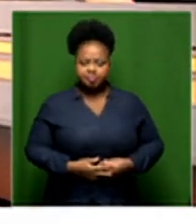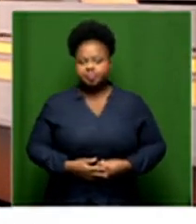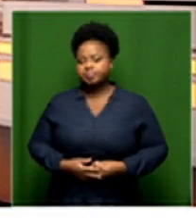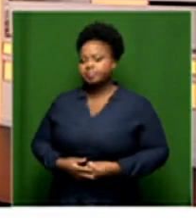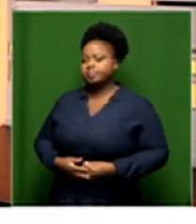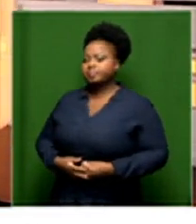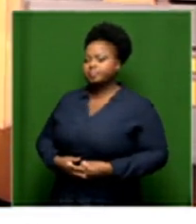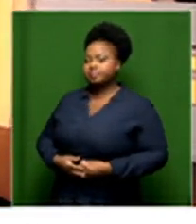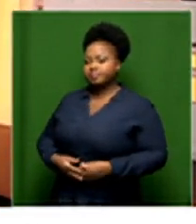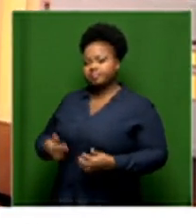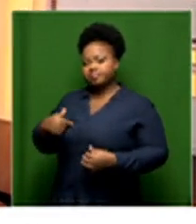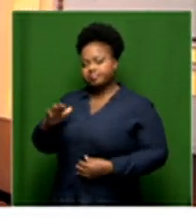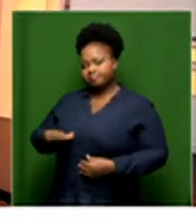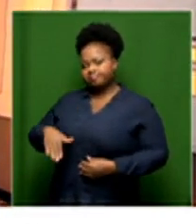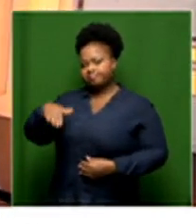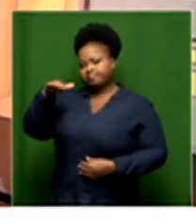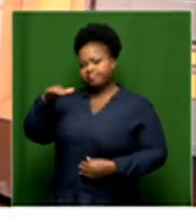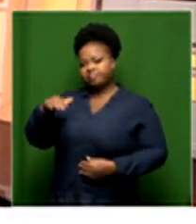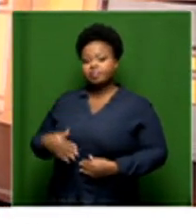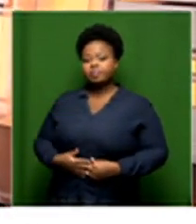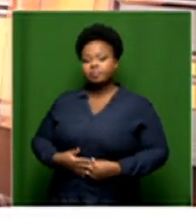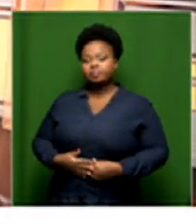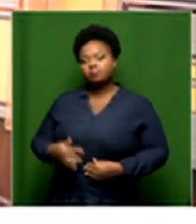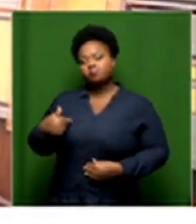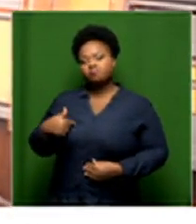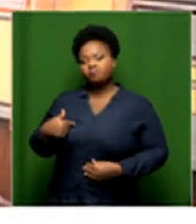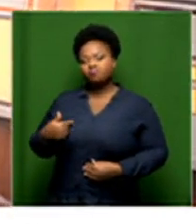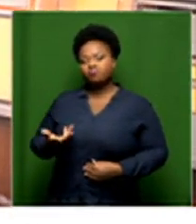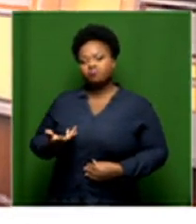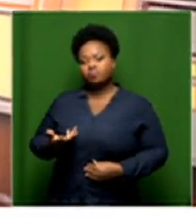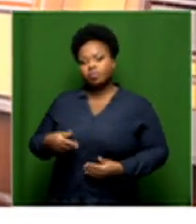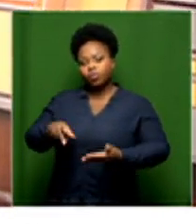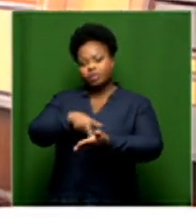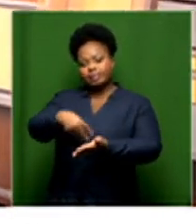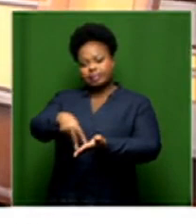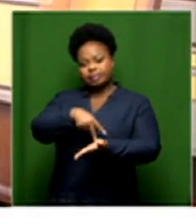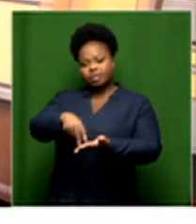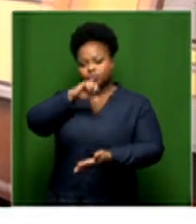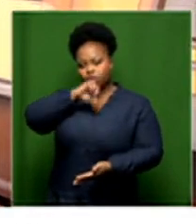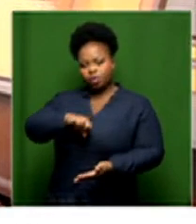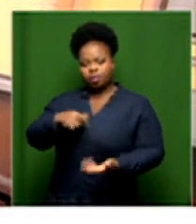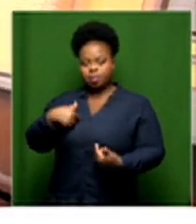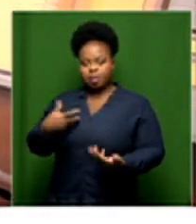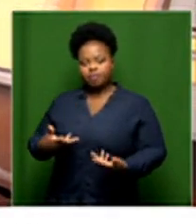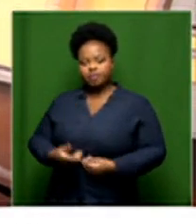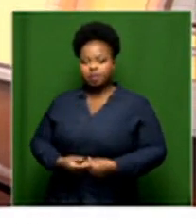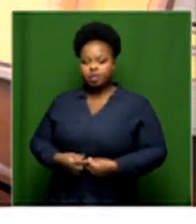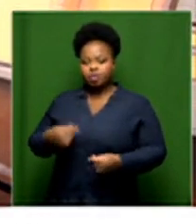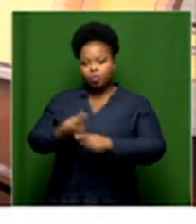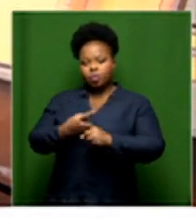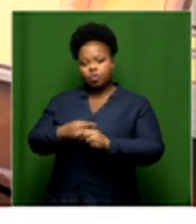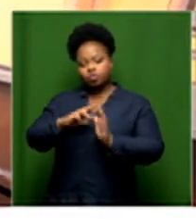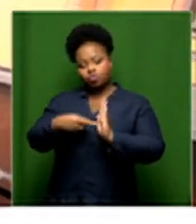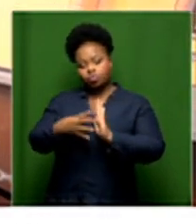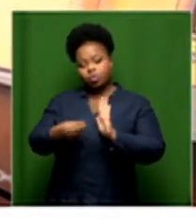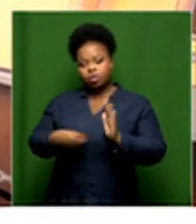Well, growing up, I grew up as a dancer. Okay. So, and I used to look up to